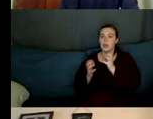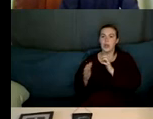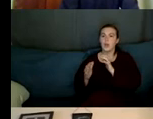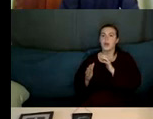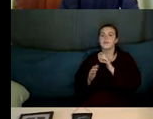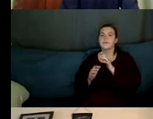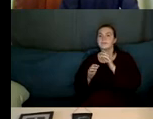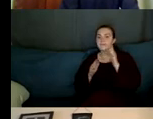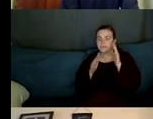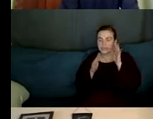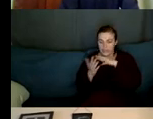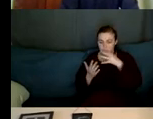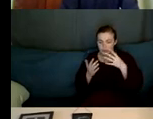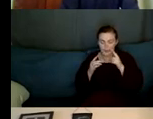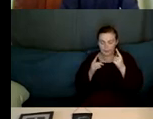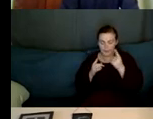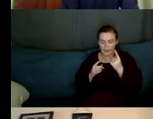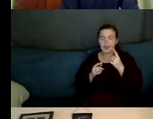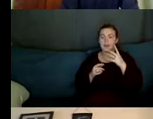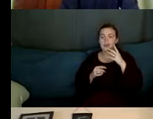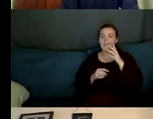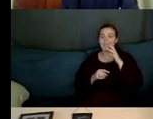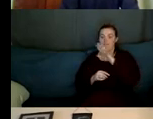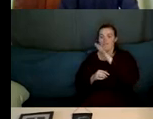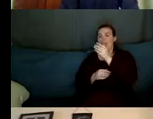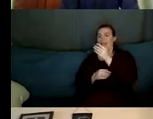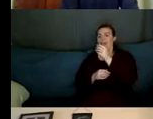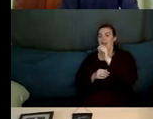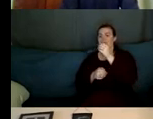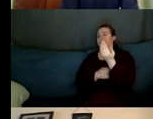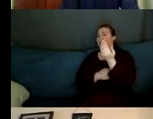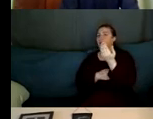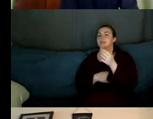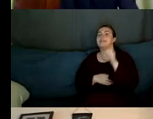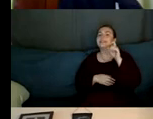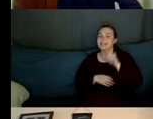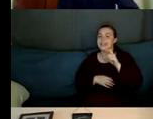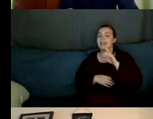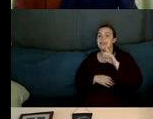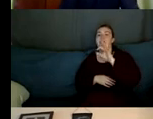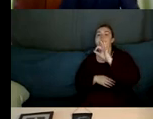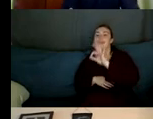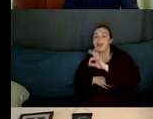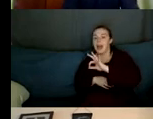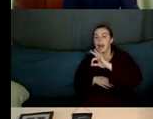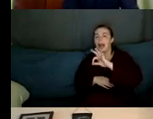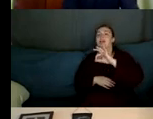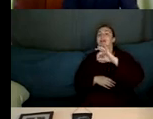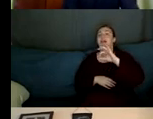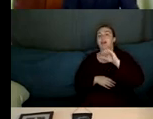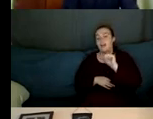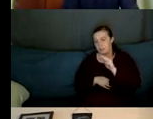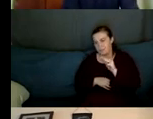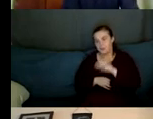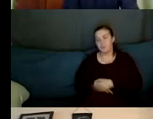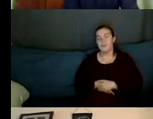their time. I want to start scheduling there at 9 a.m. their time. So that helps me have a good delineation. I